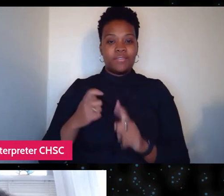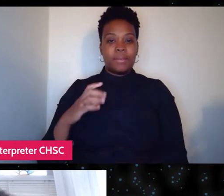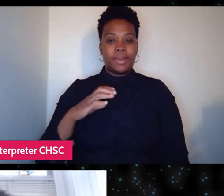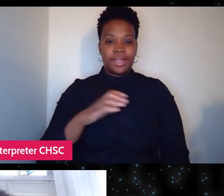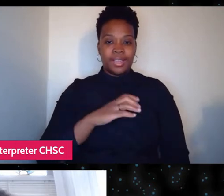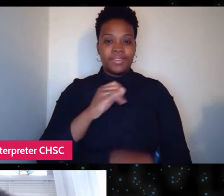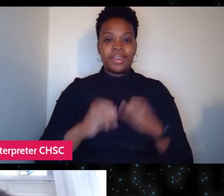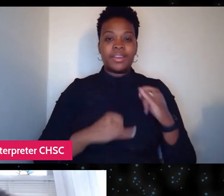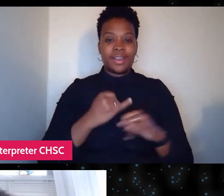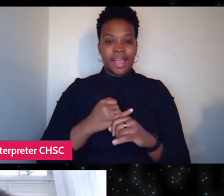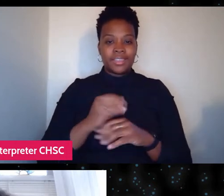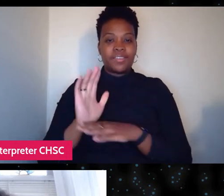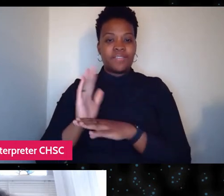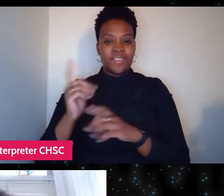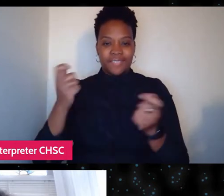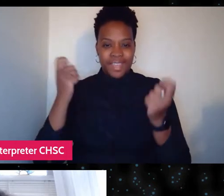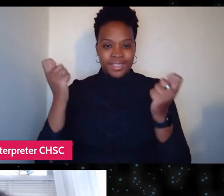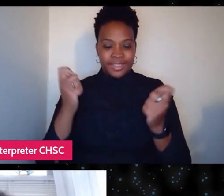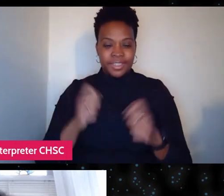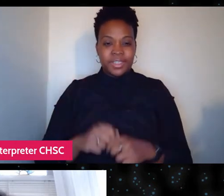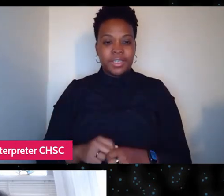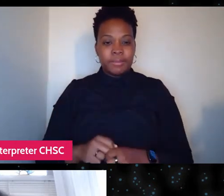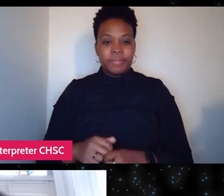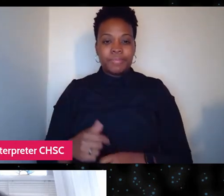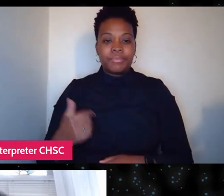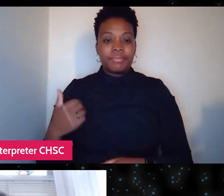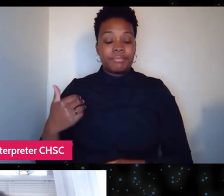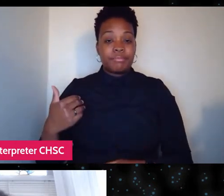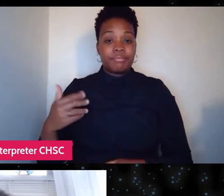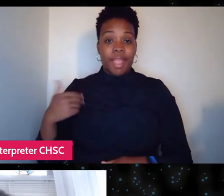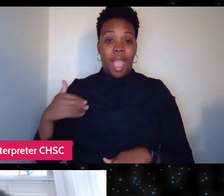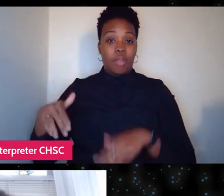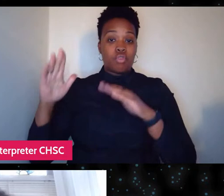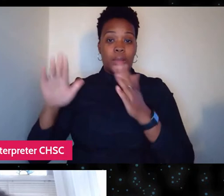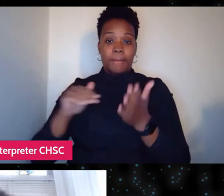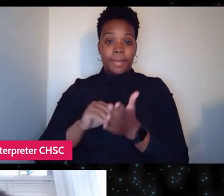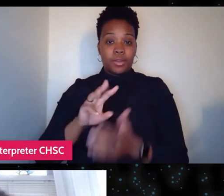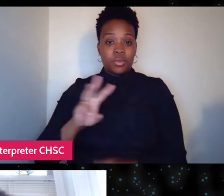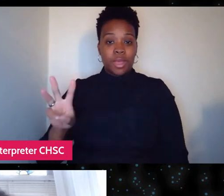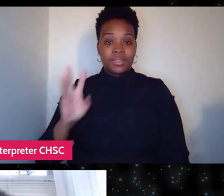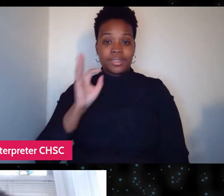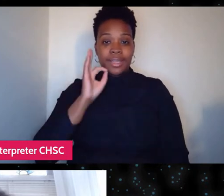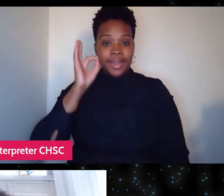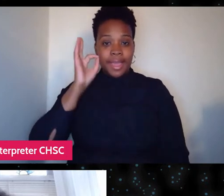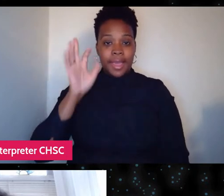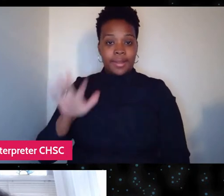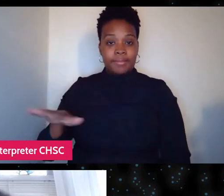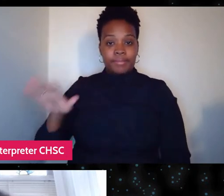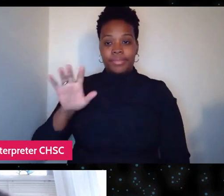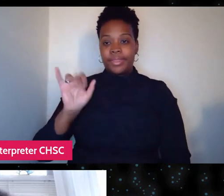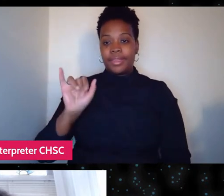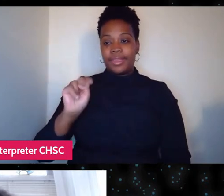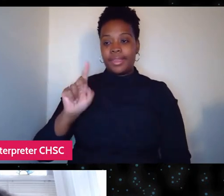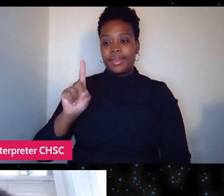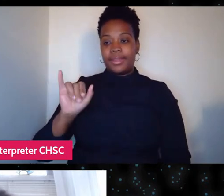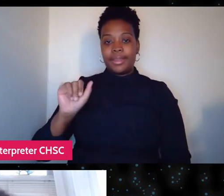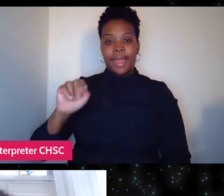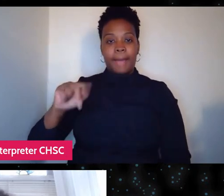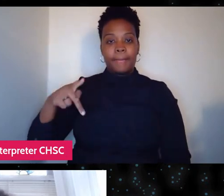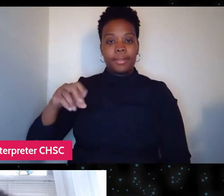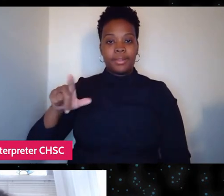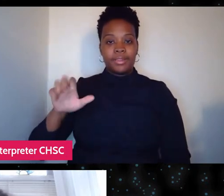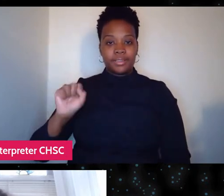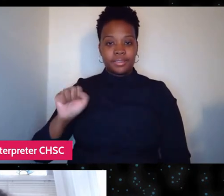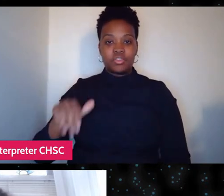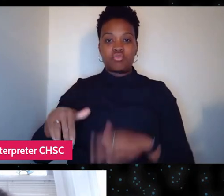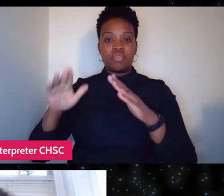Cleveland International Film Festival. As someone who grew up in the Midwest in Indianapolis and really grew up around the arts and film,